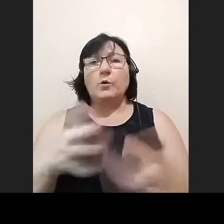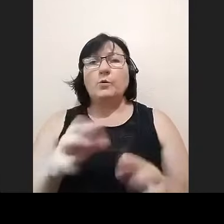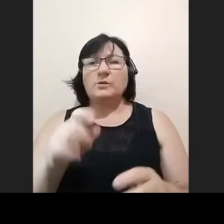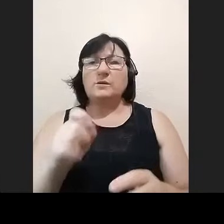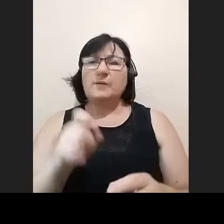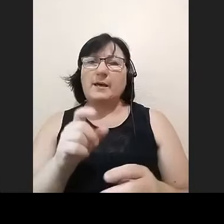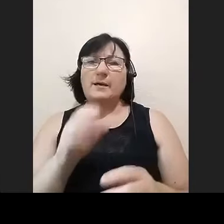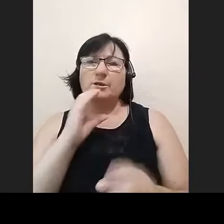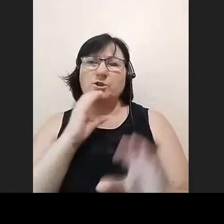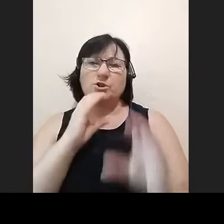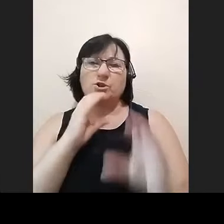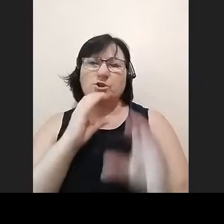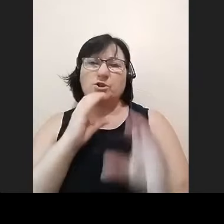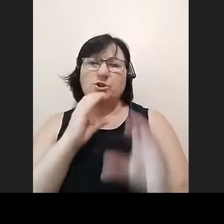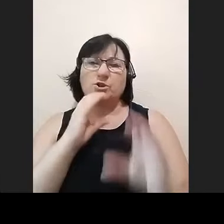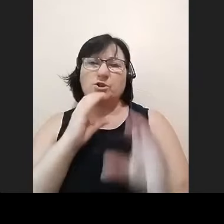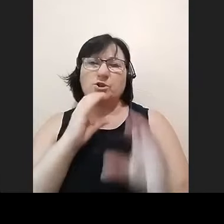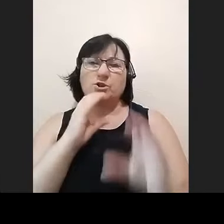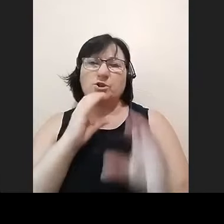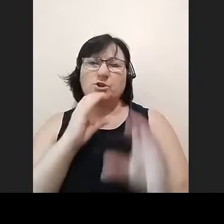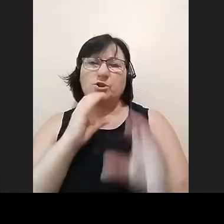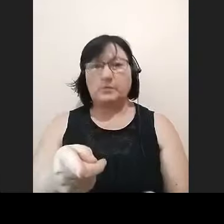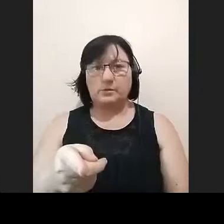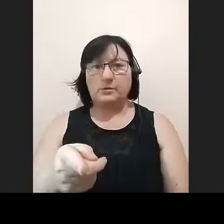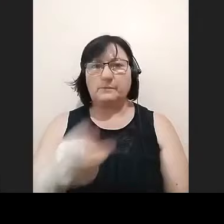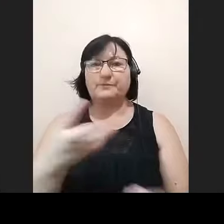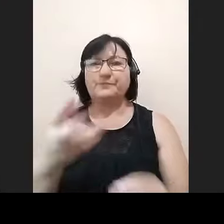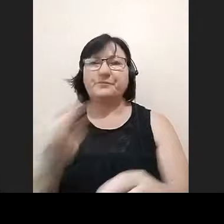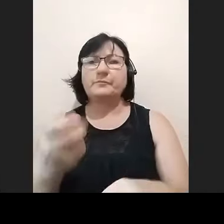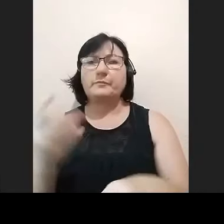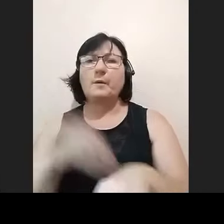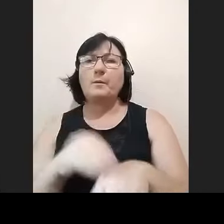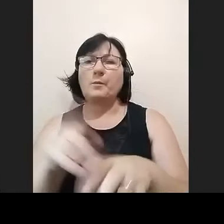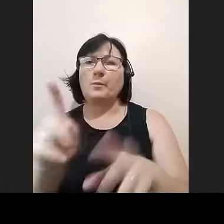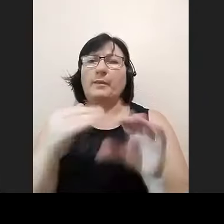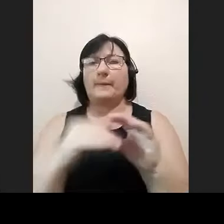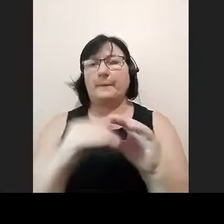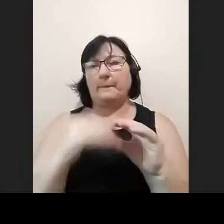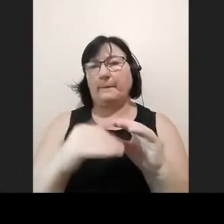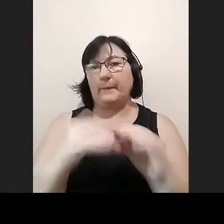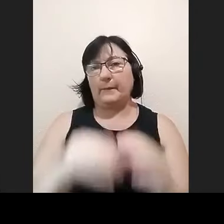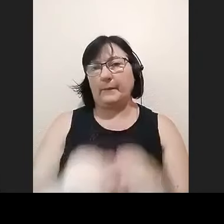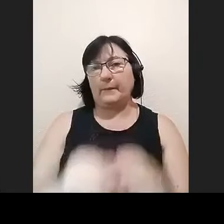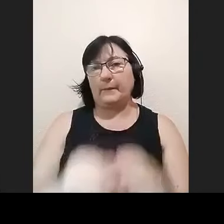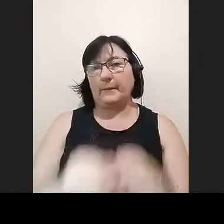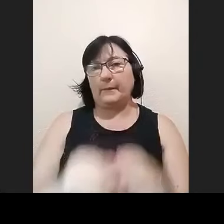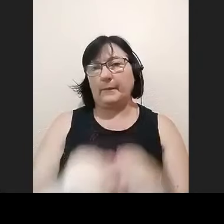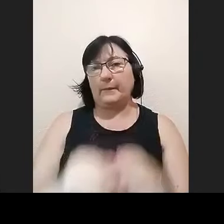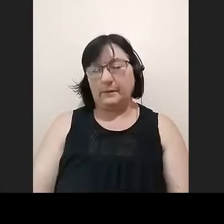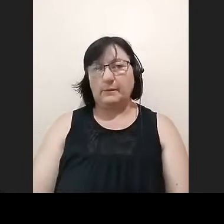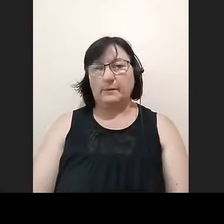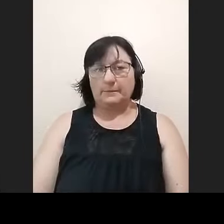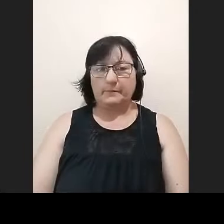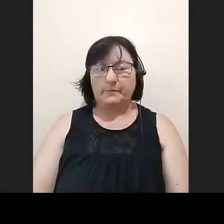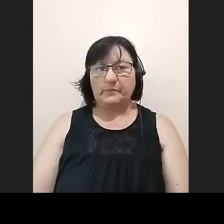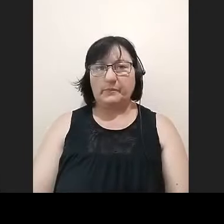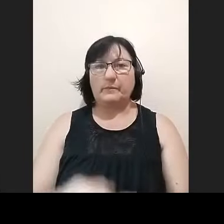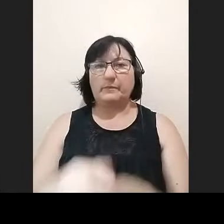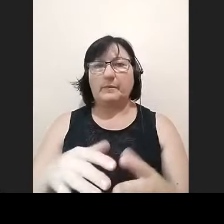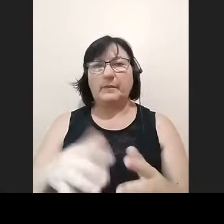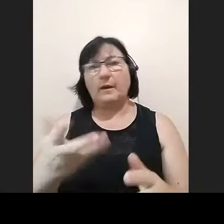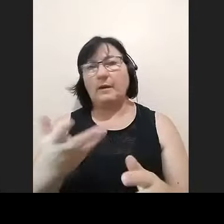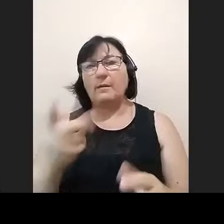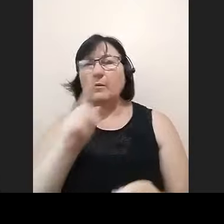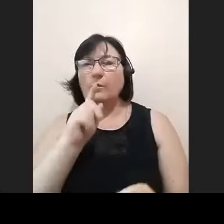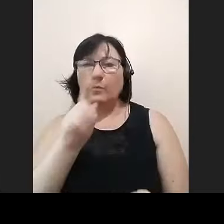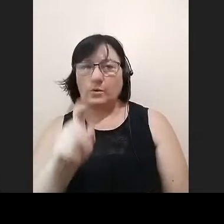tab for any questions that need answering immediately. For any other questions, you are then directed